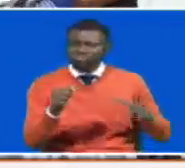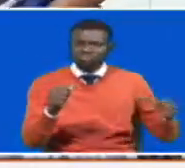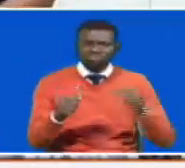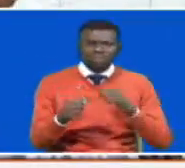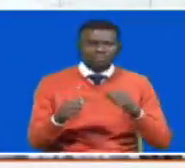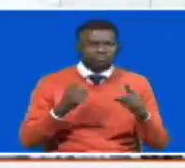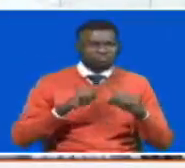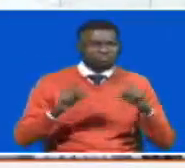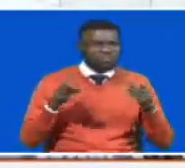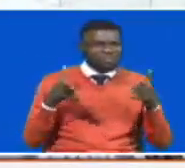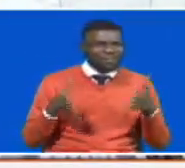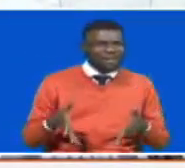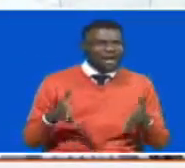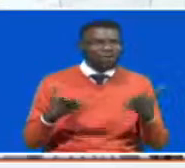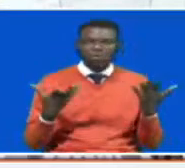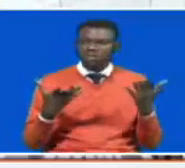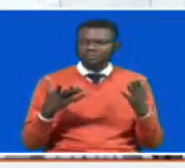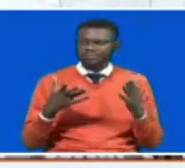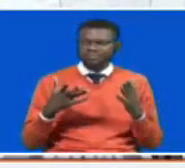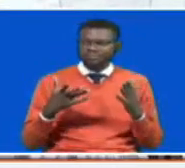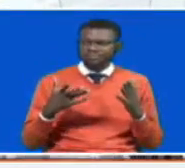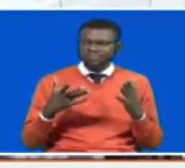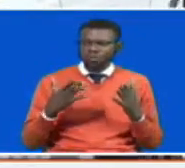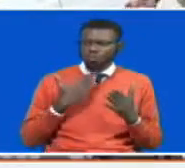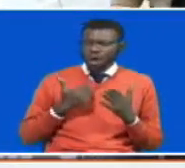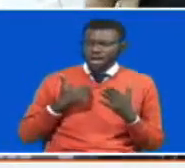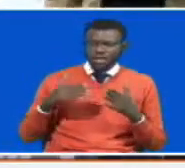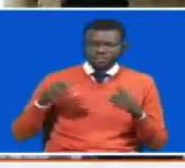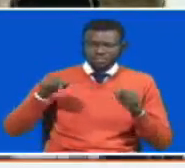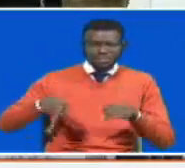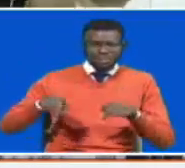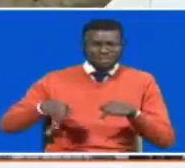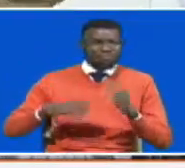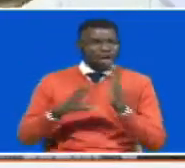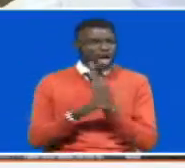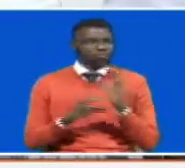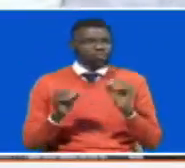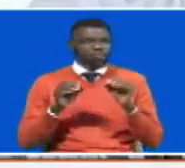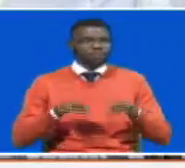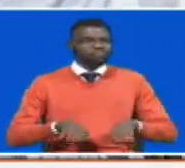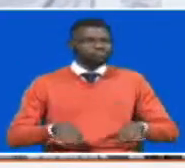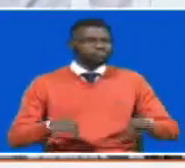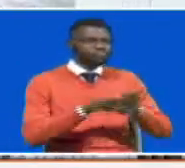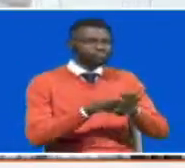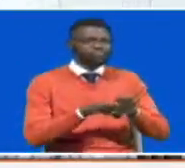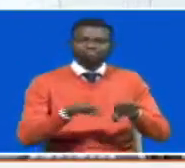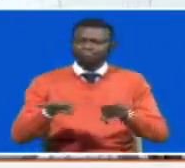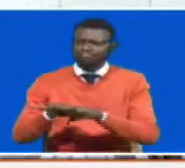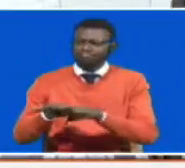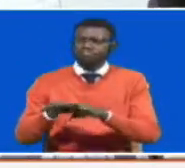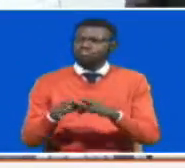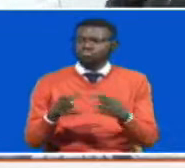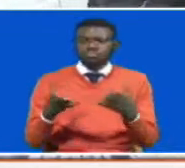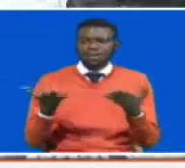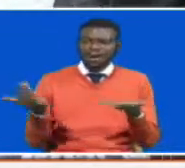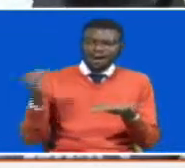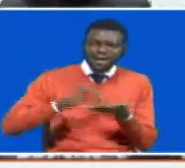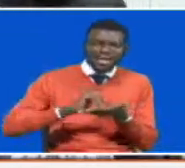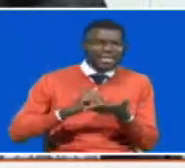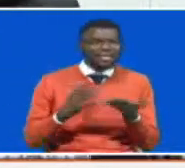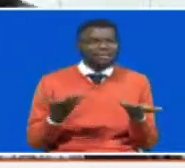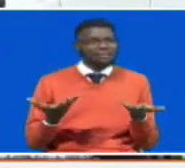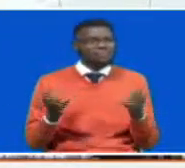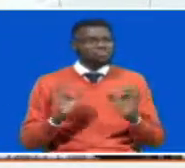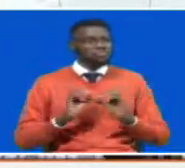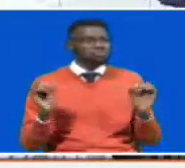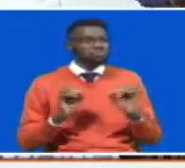They're moving from this country, running away from this country, or just totally closing, and never to hear where they are. Who is